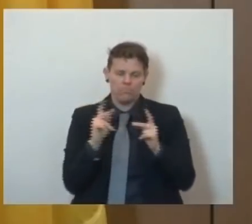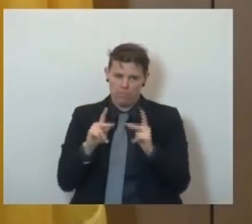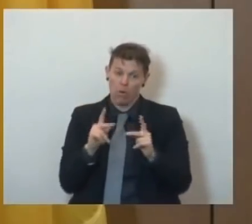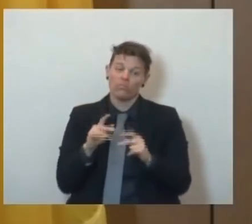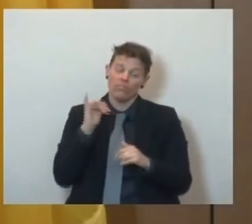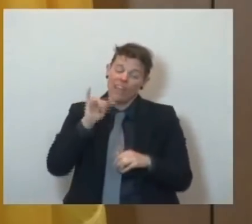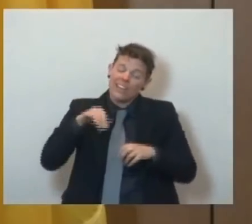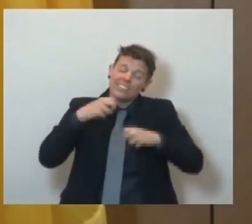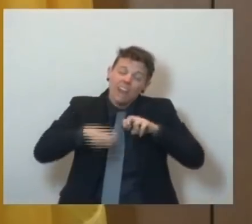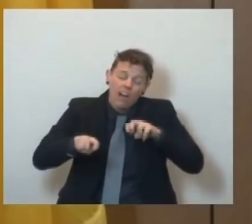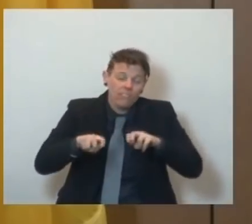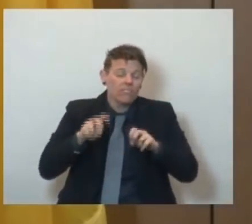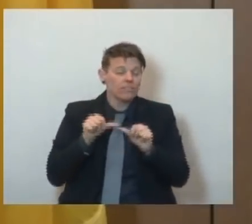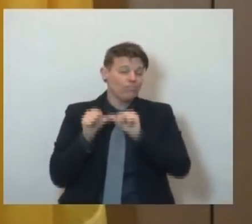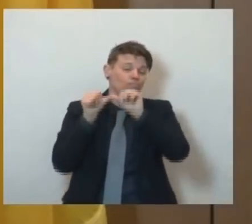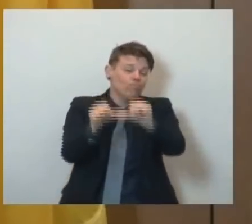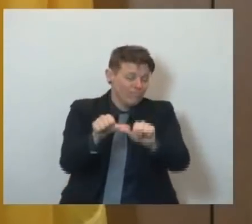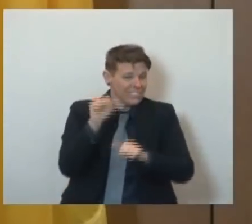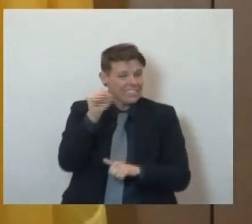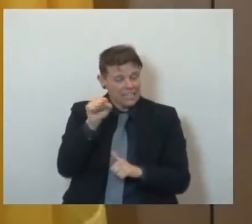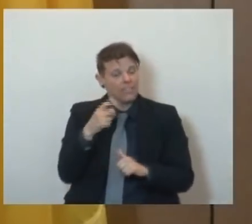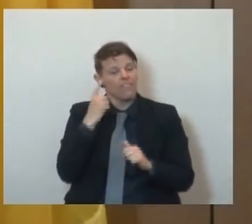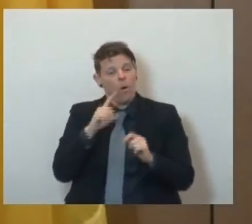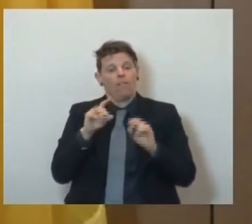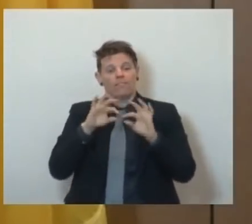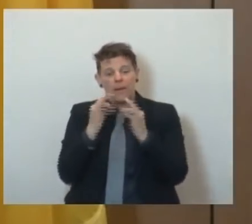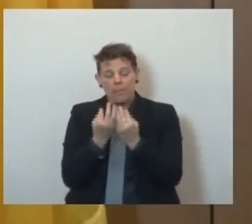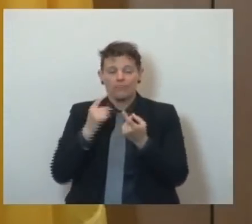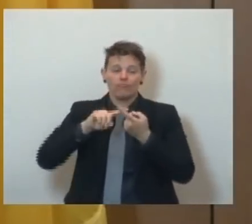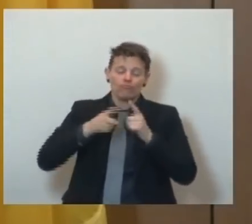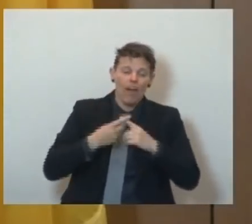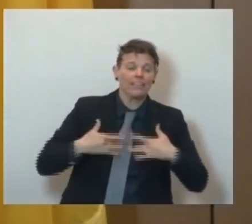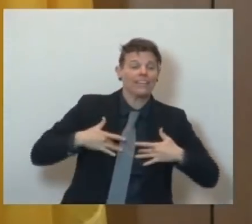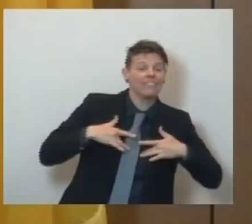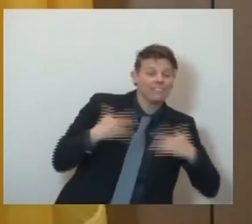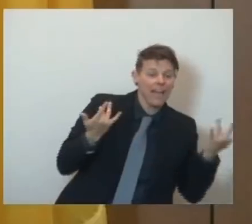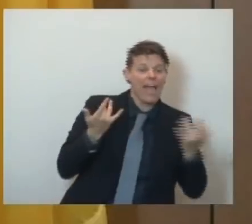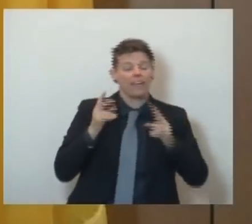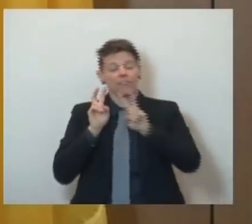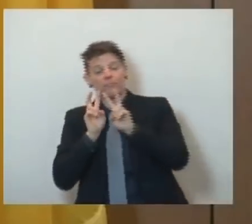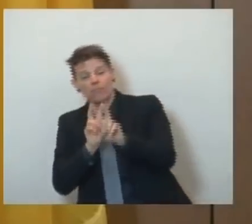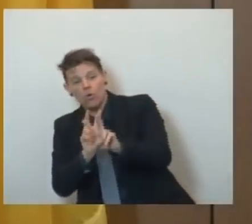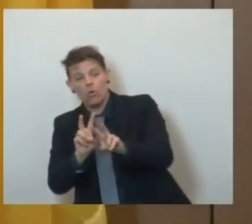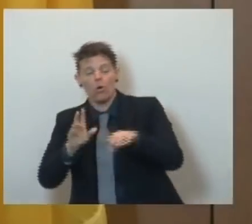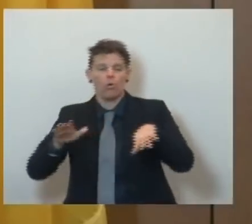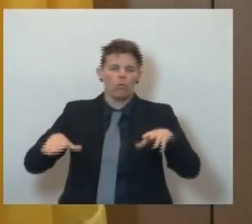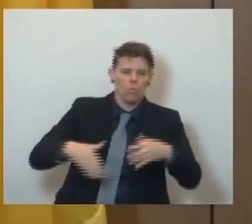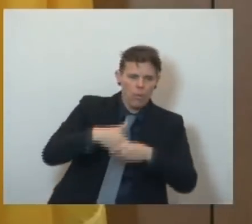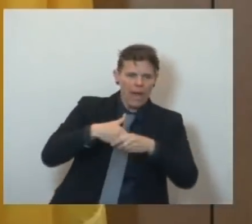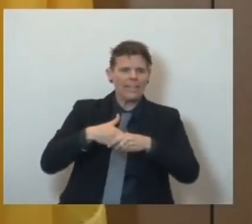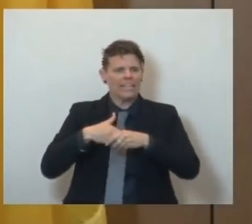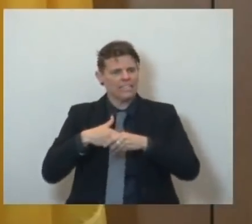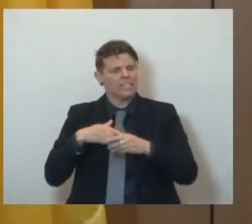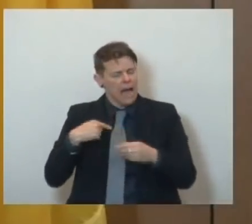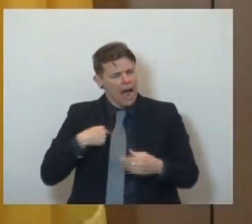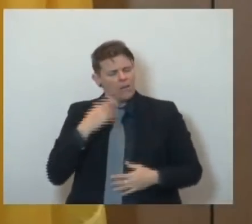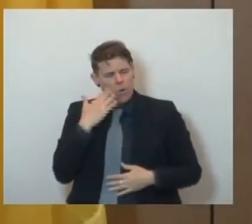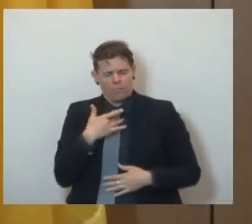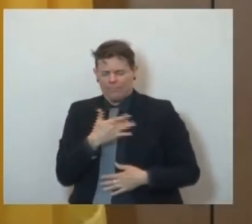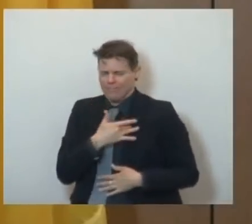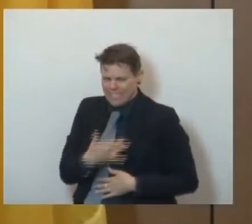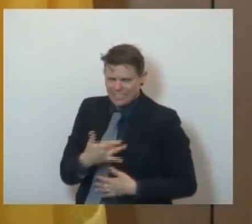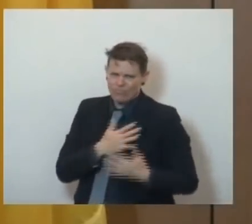particularly for, family events, funerals, and weddings. And I am sensitive to that fact. I have a